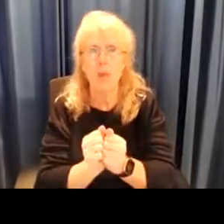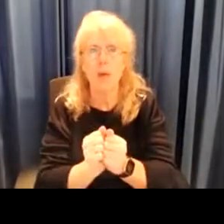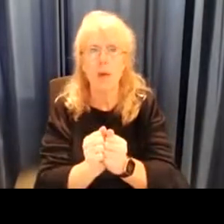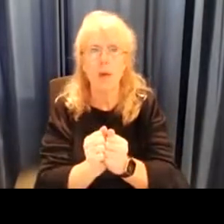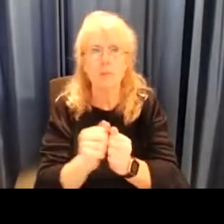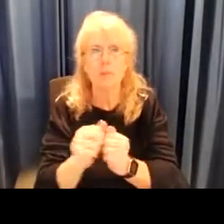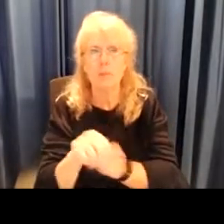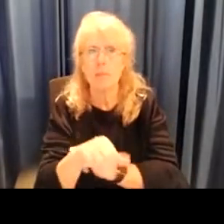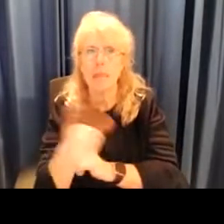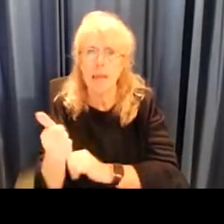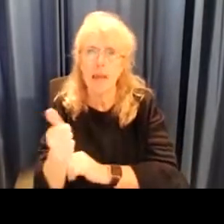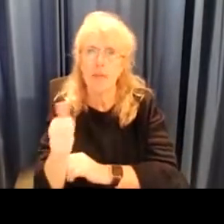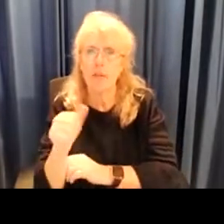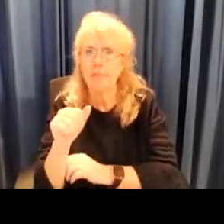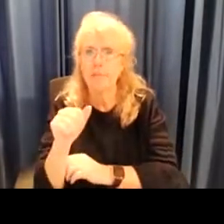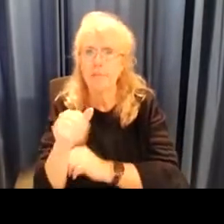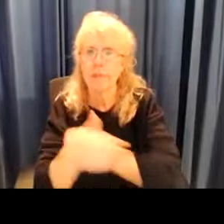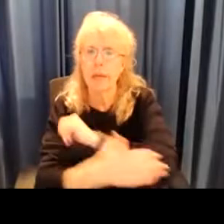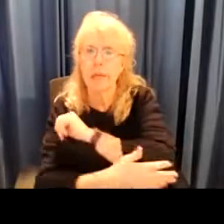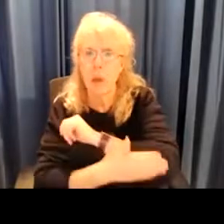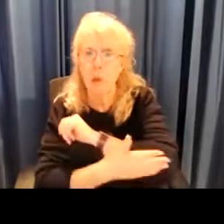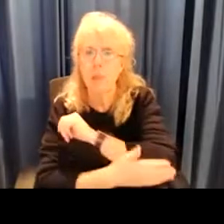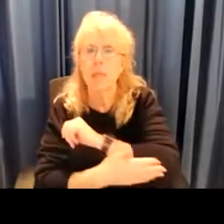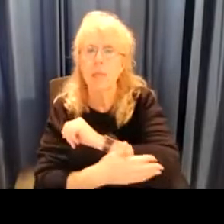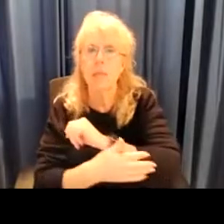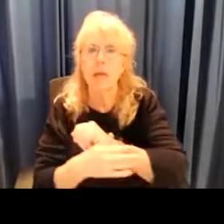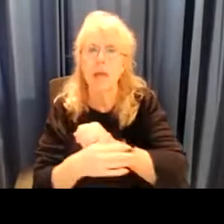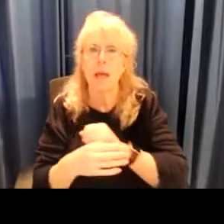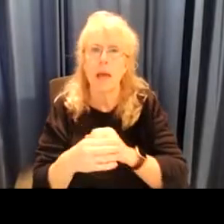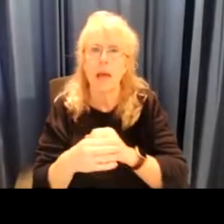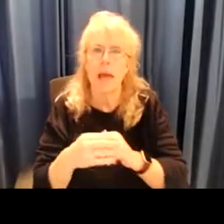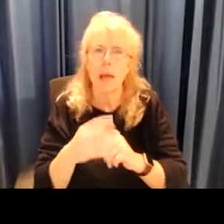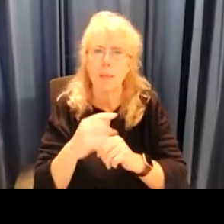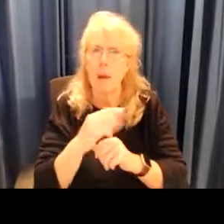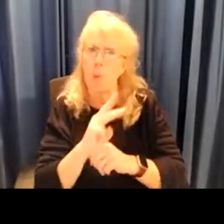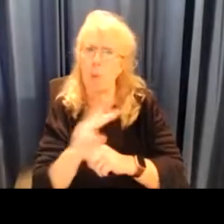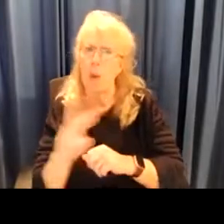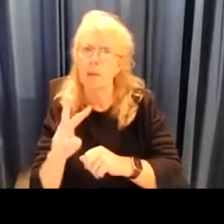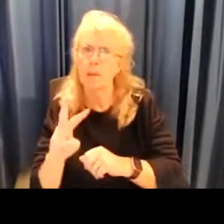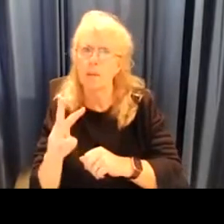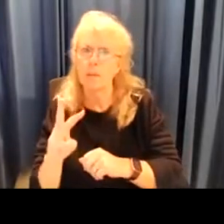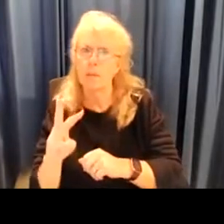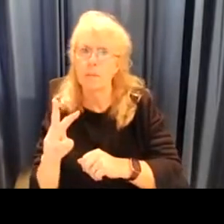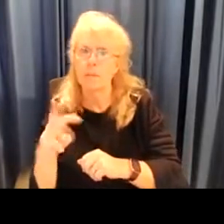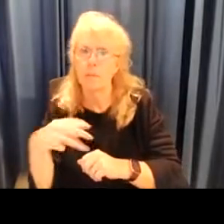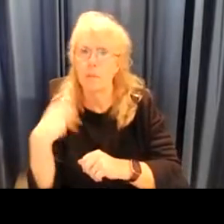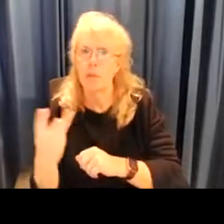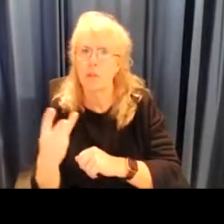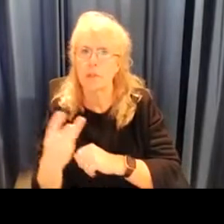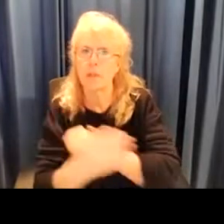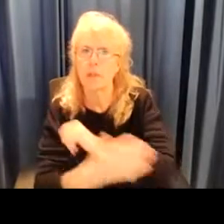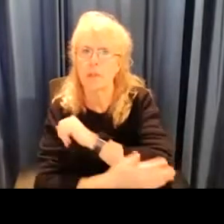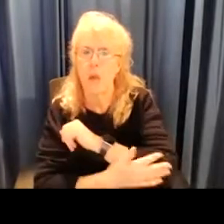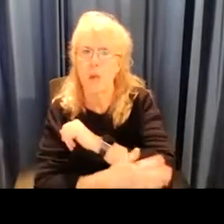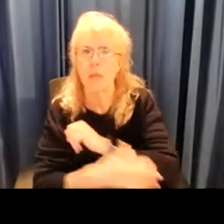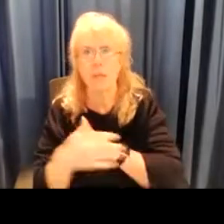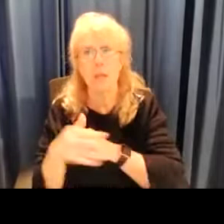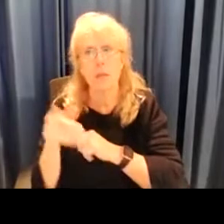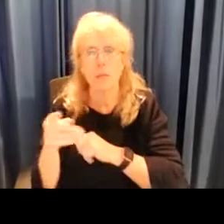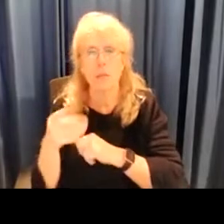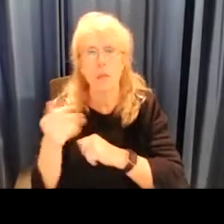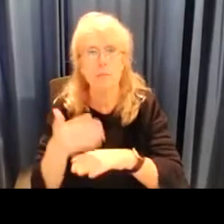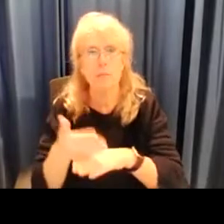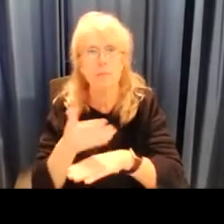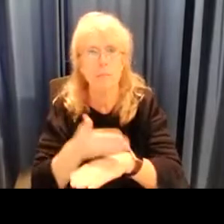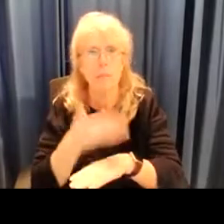other counties, and certainly regarding Western Washington County, is better rural broadband. So we have had